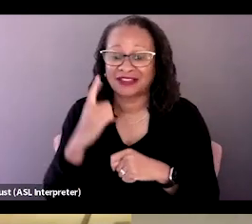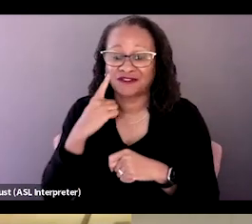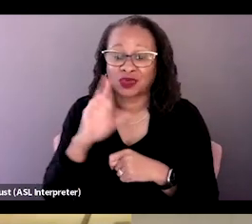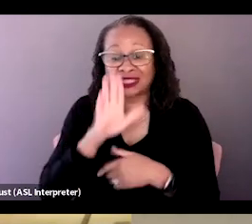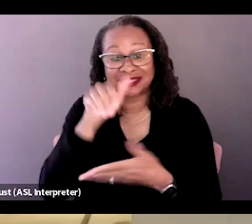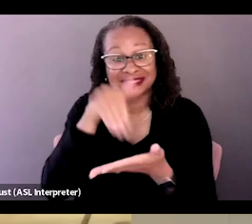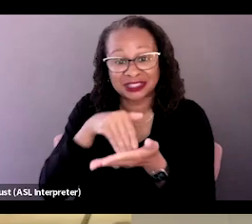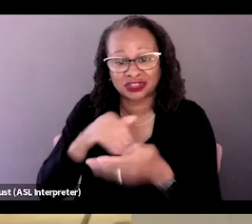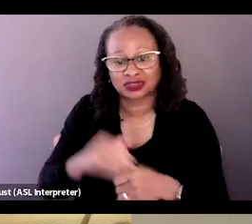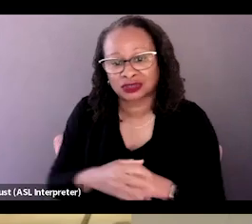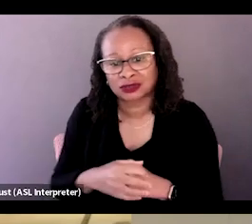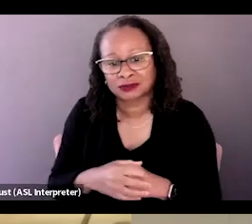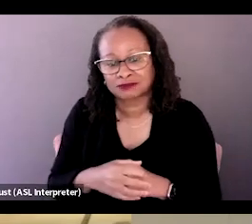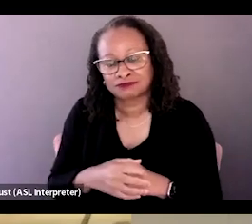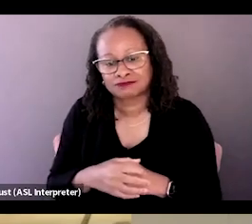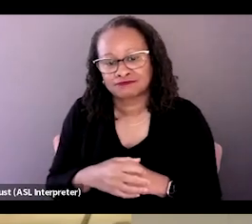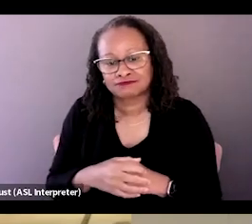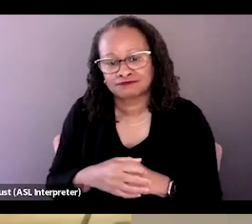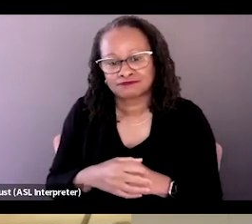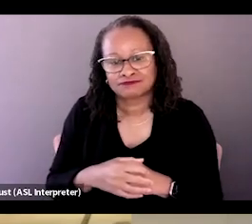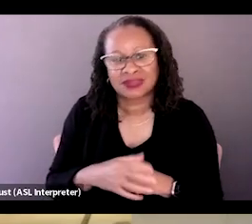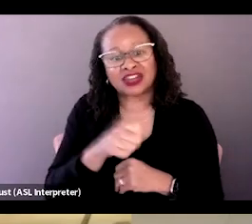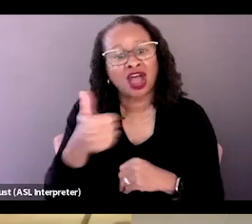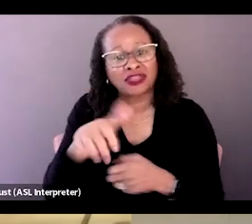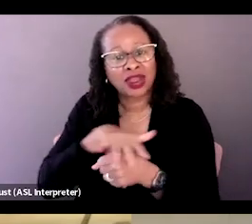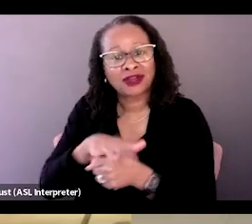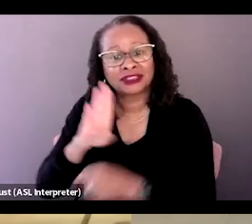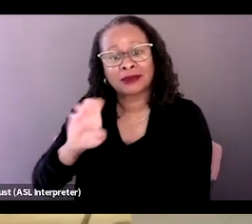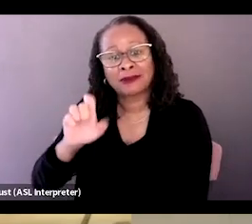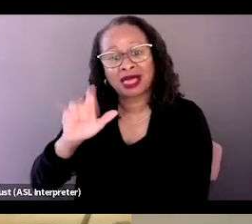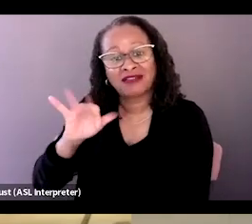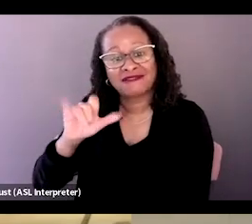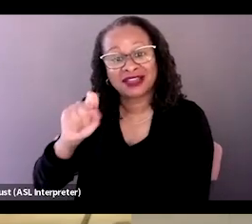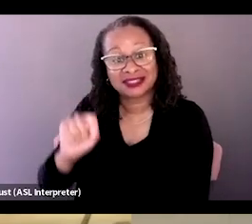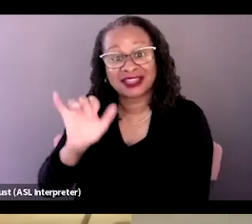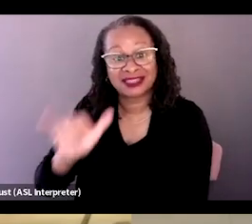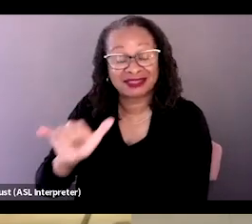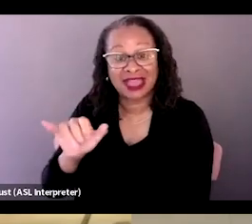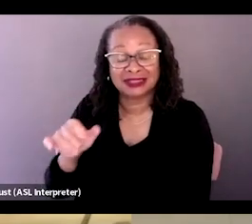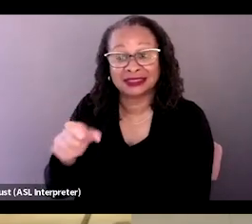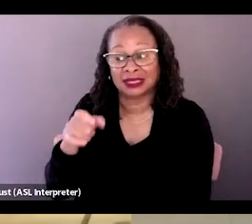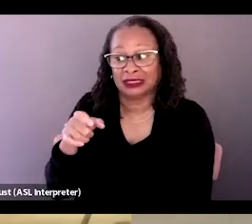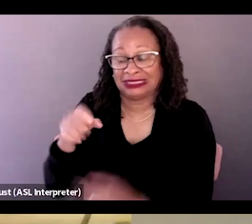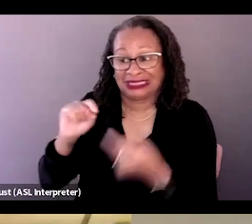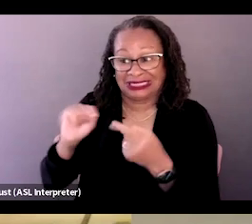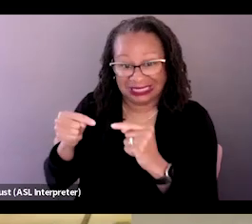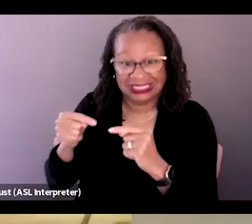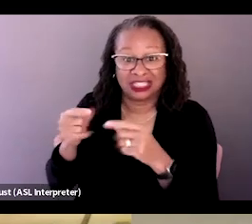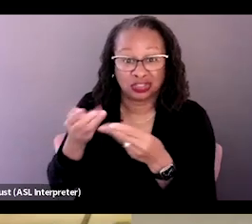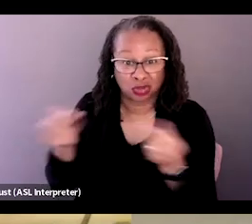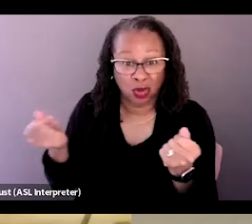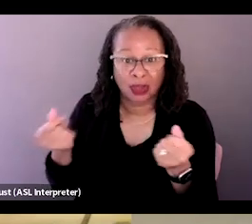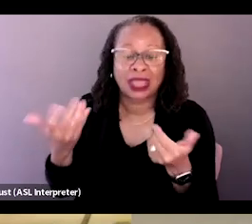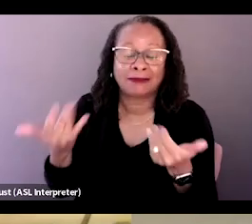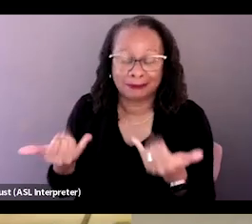like the center and some other areas in Belfast, the thing is gone. And yes, maybe we're gently moving